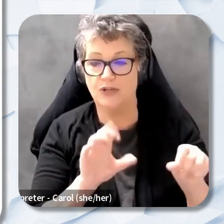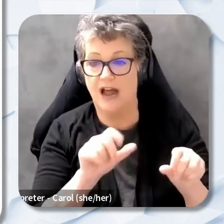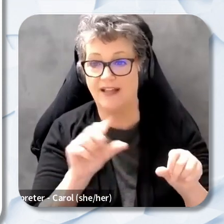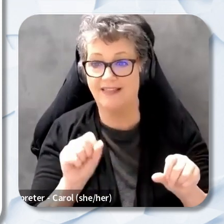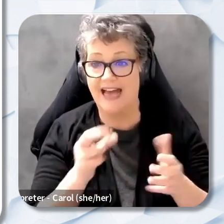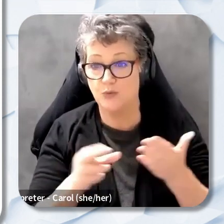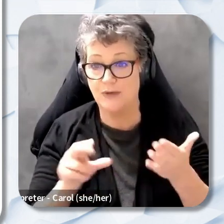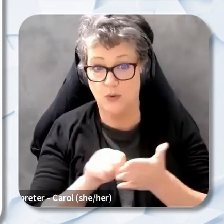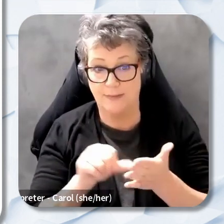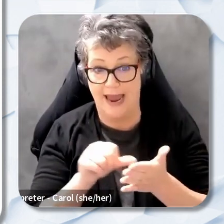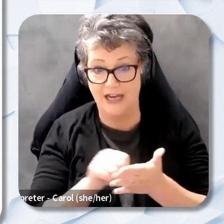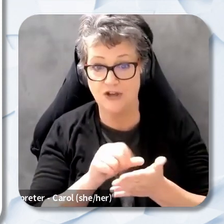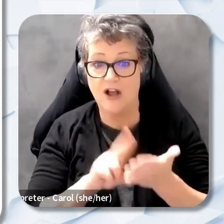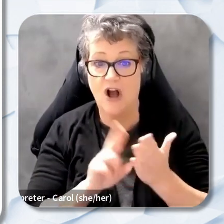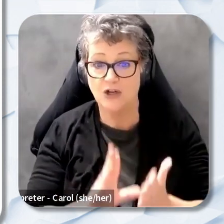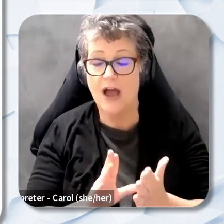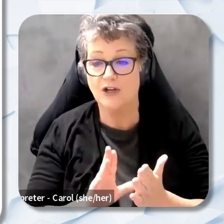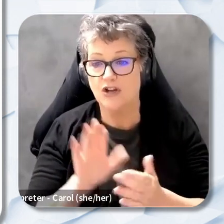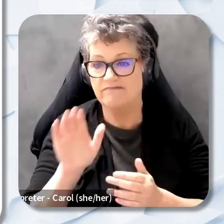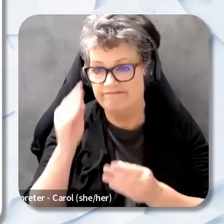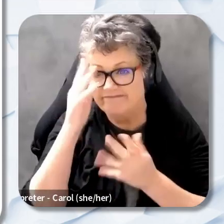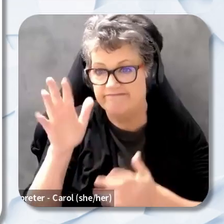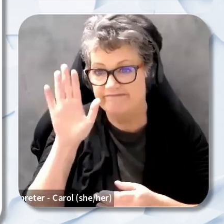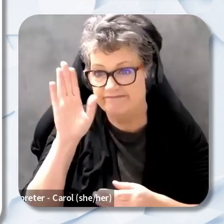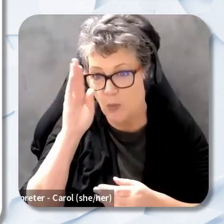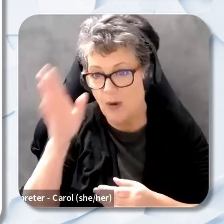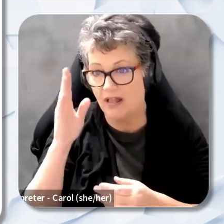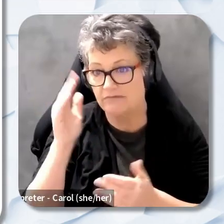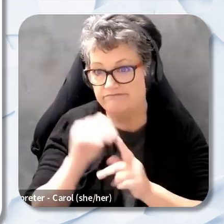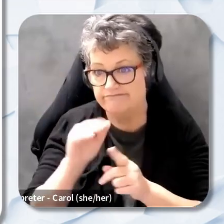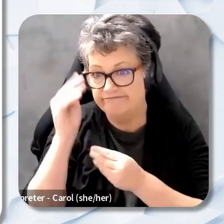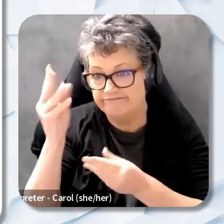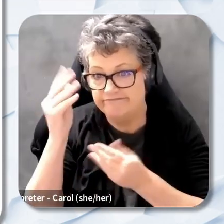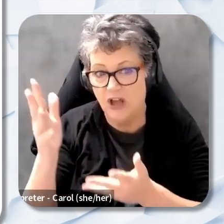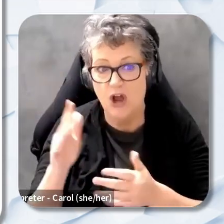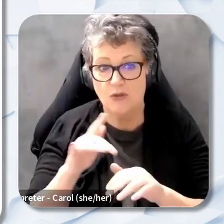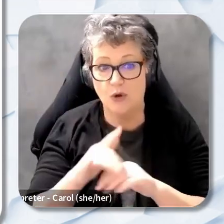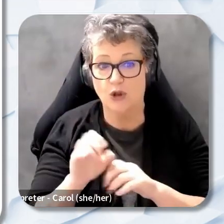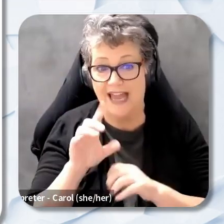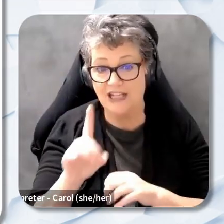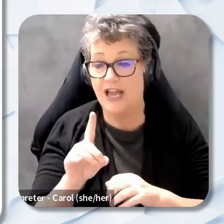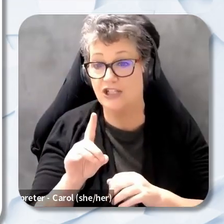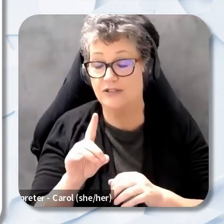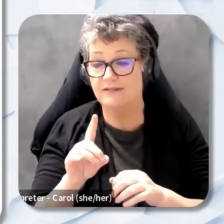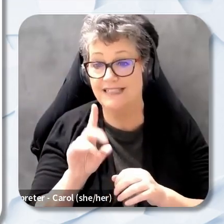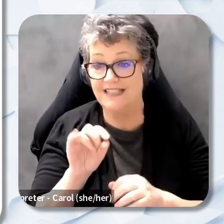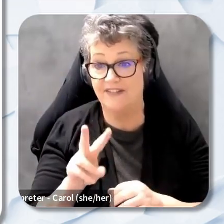resource page, and contractors will be notified via the Early Education Division email distribution